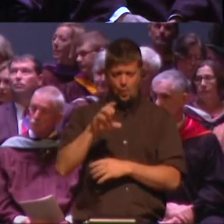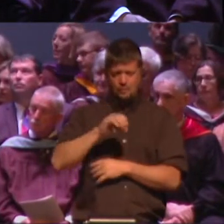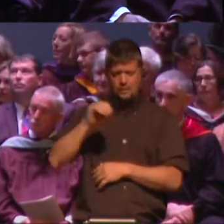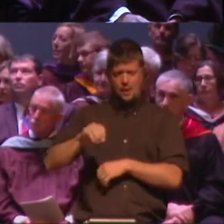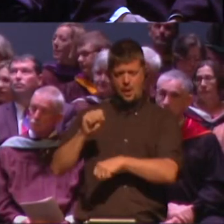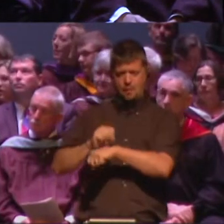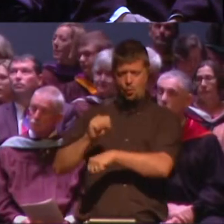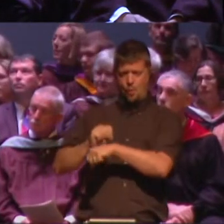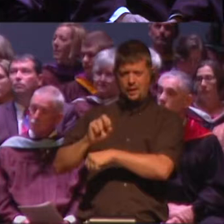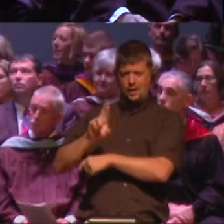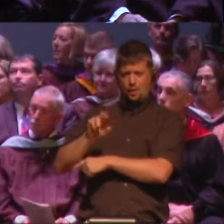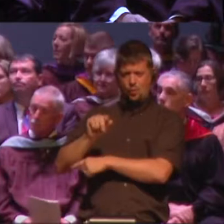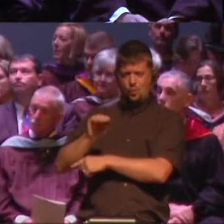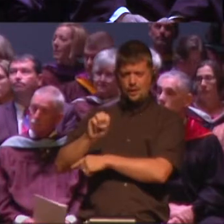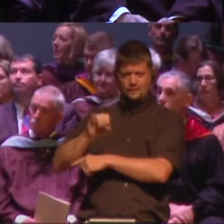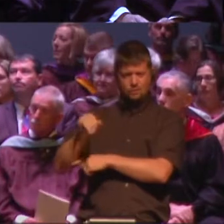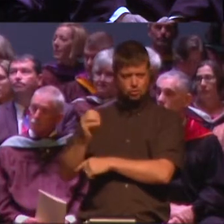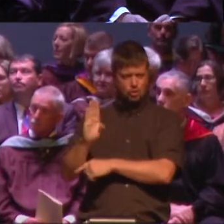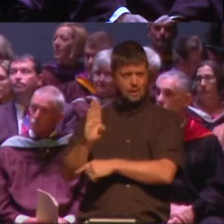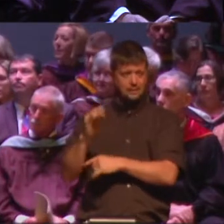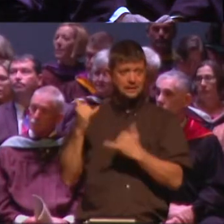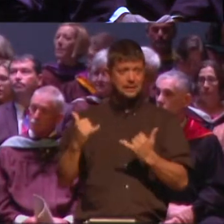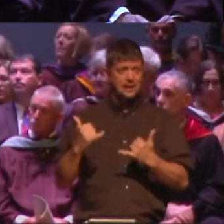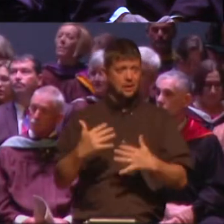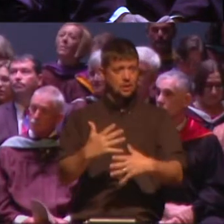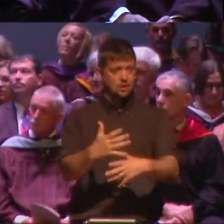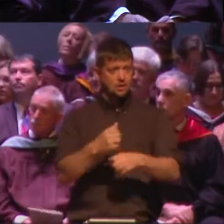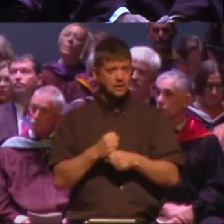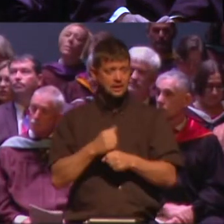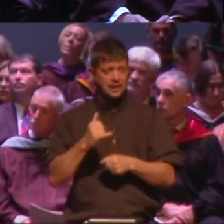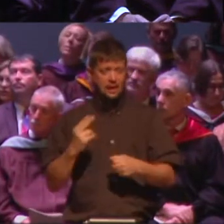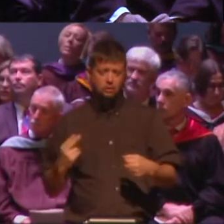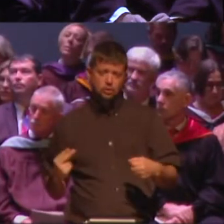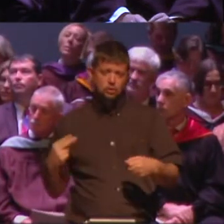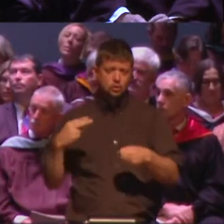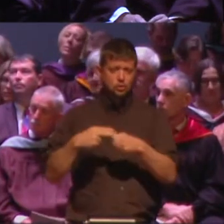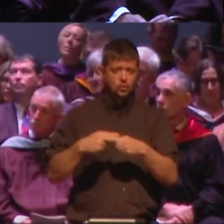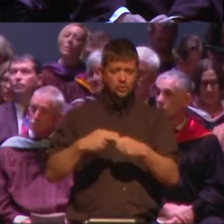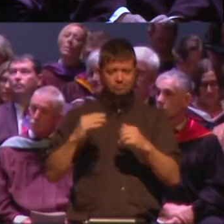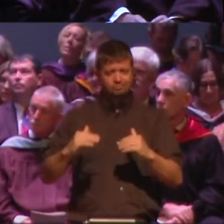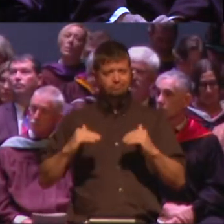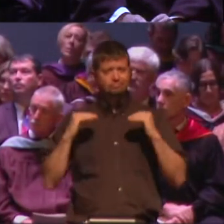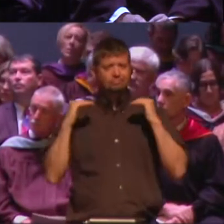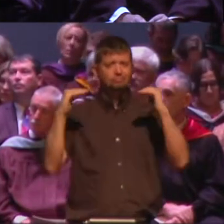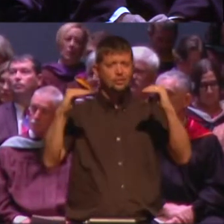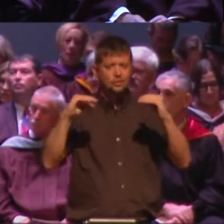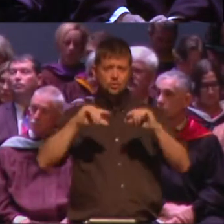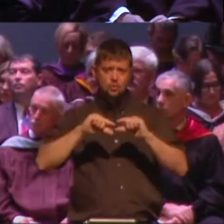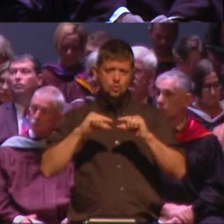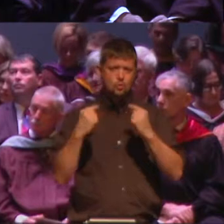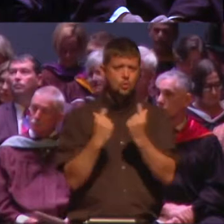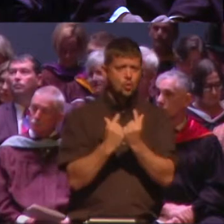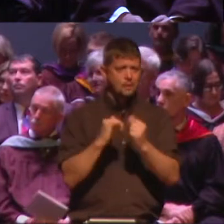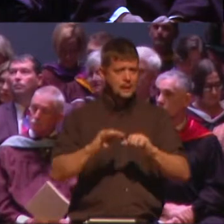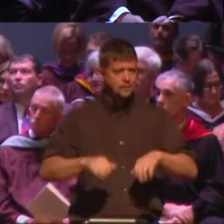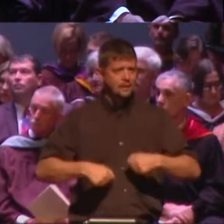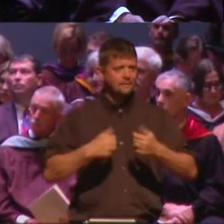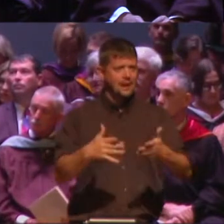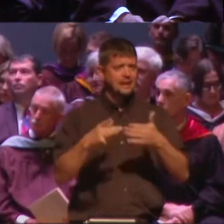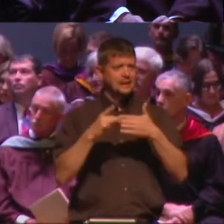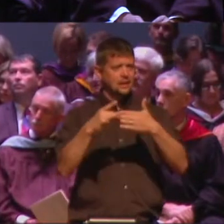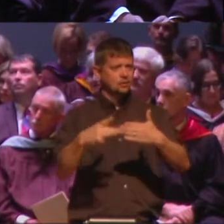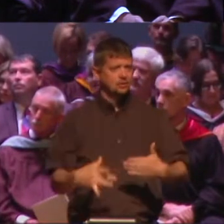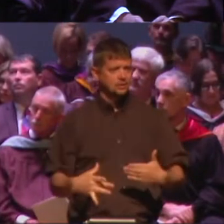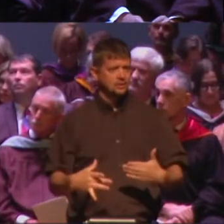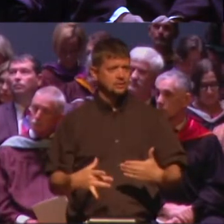for students. Today's recipient now joins an illustrious group at Western Piedmont Community College that provides leadership in